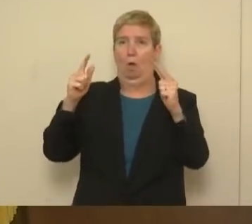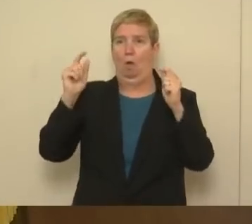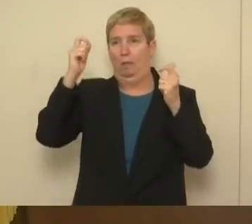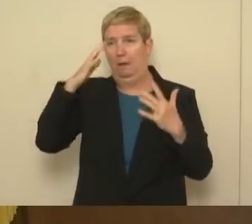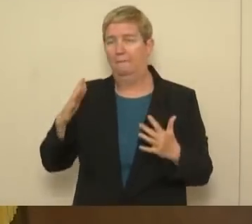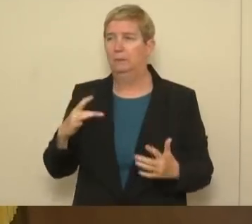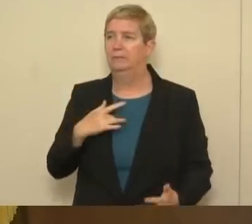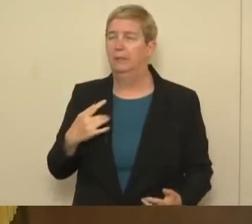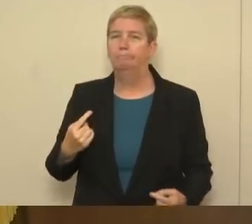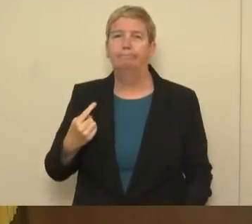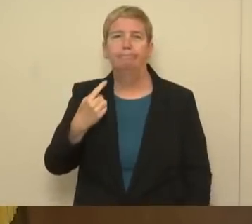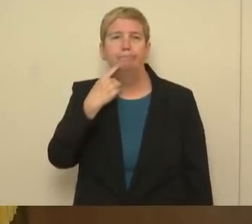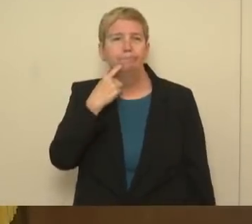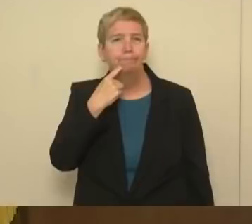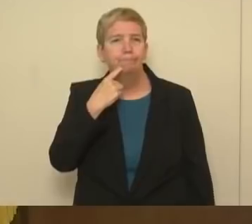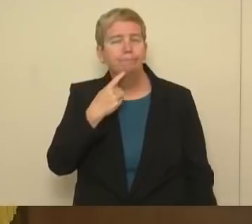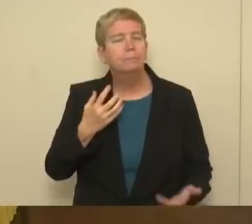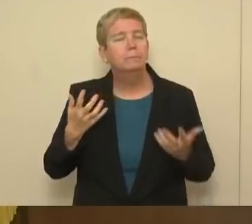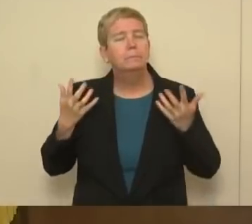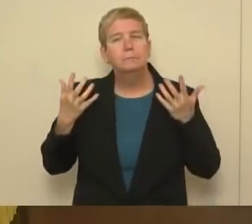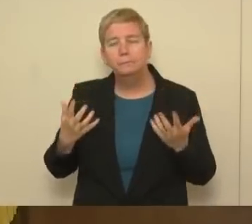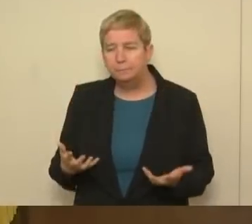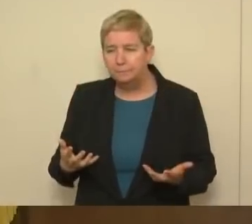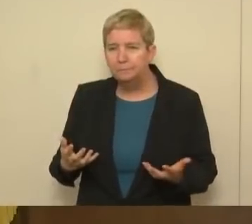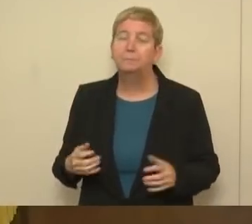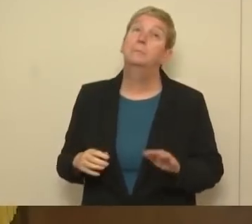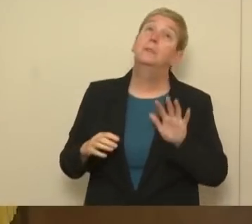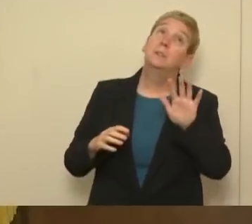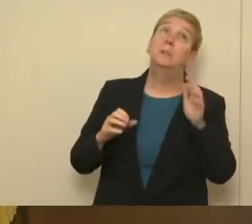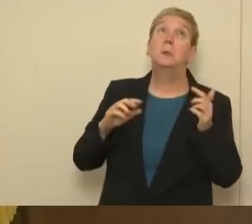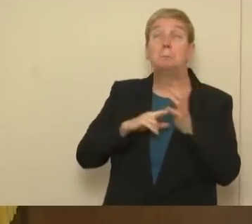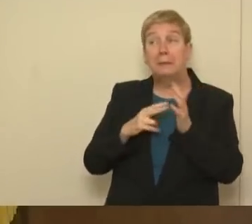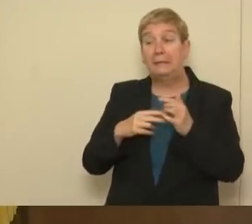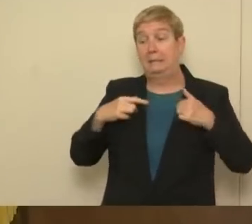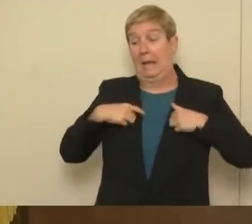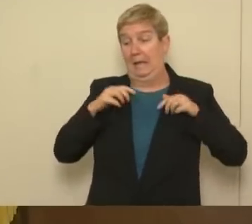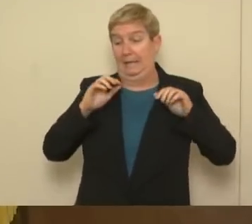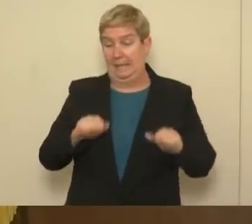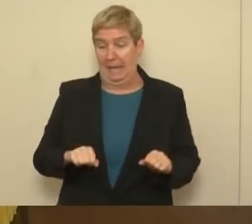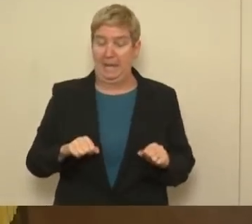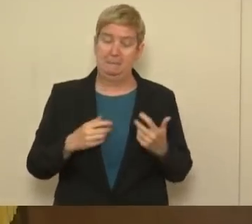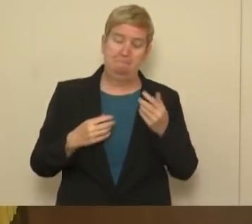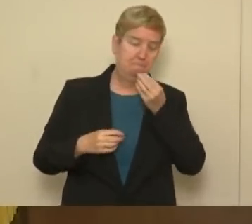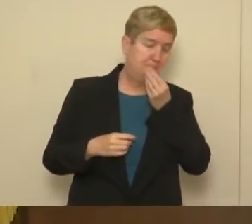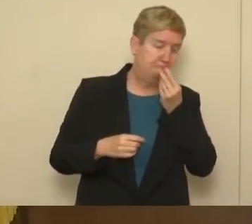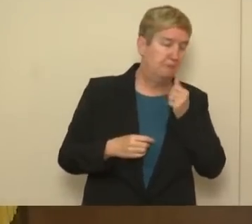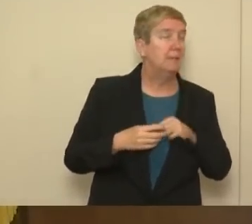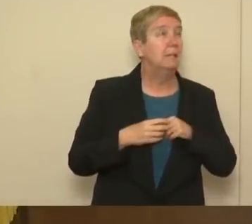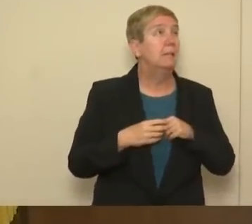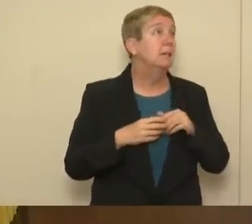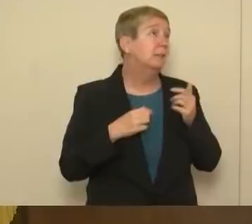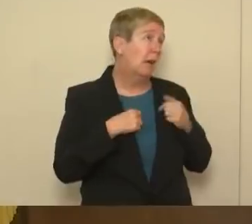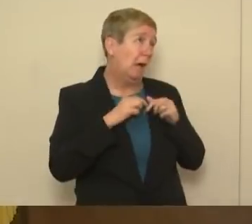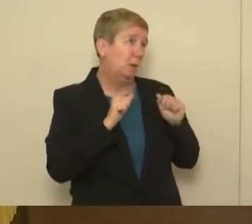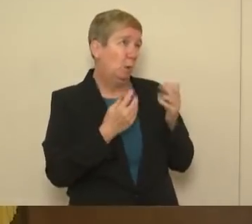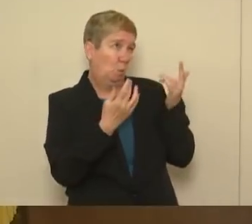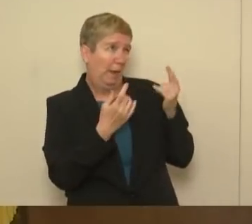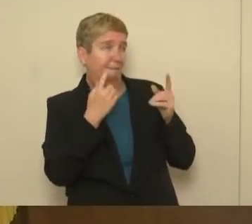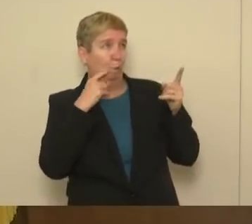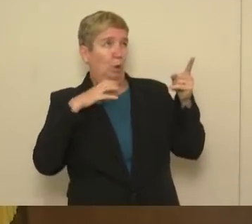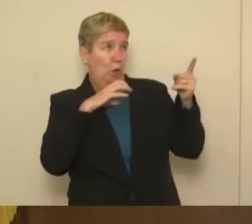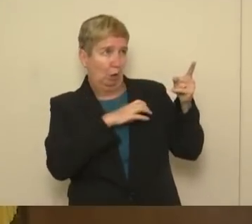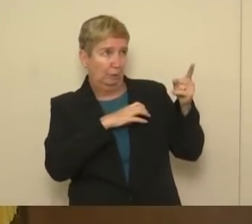So one strategy would be to say, look, I'm going to wait and just see if we can get the $600 out of Congress when they return